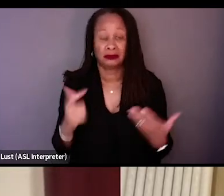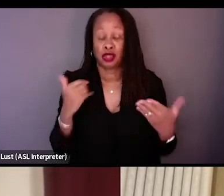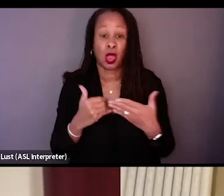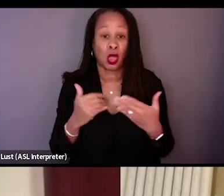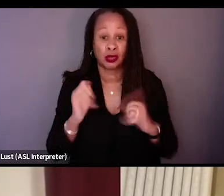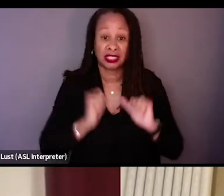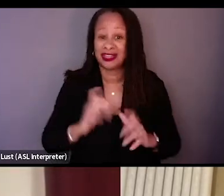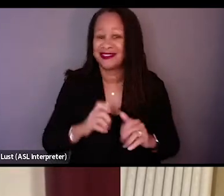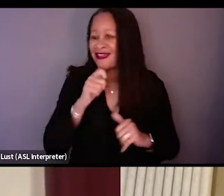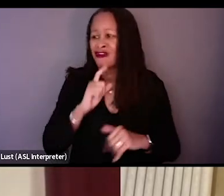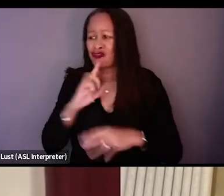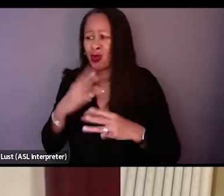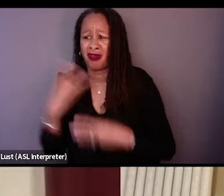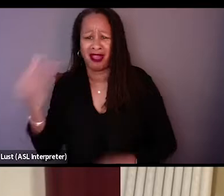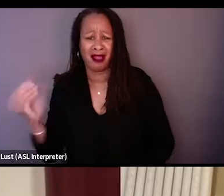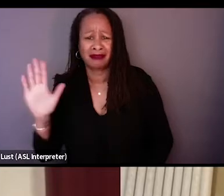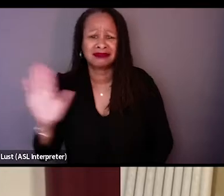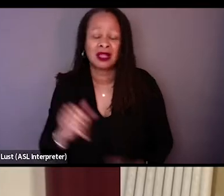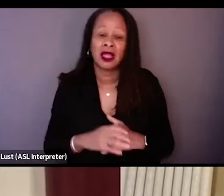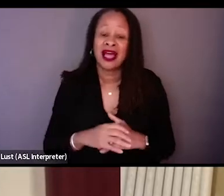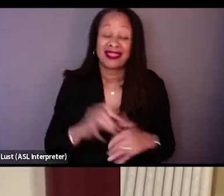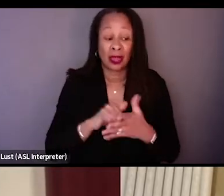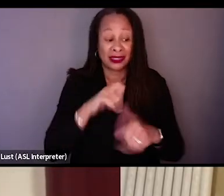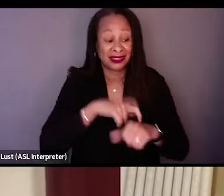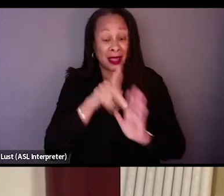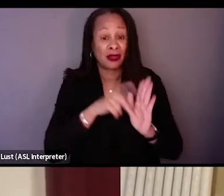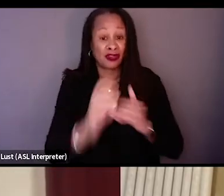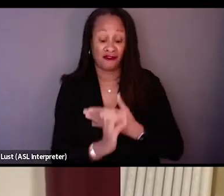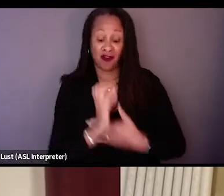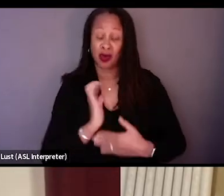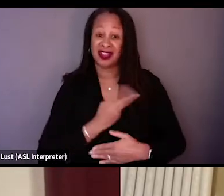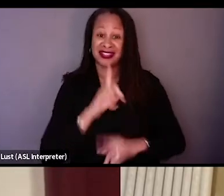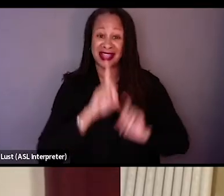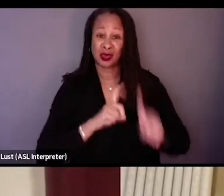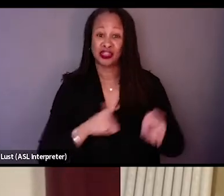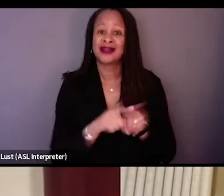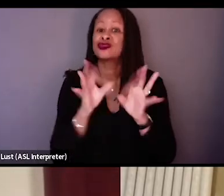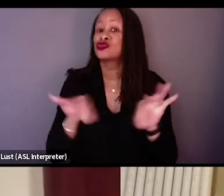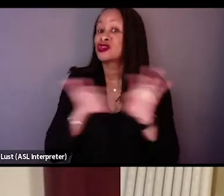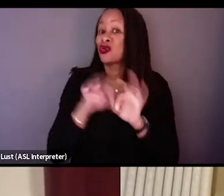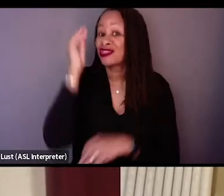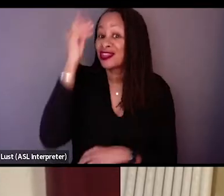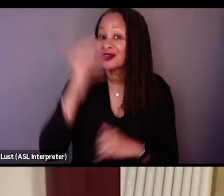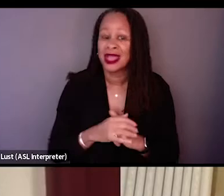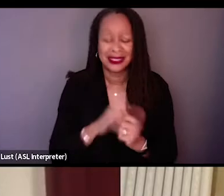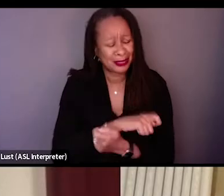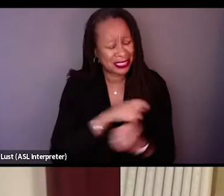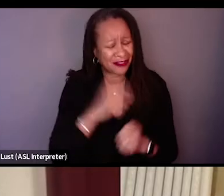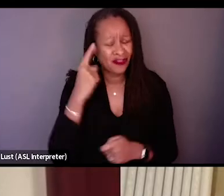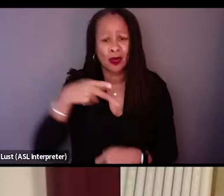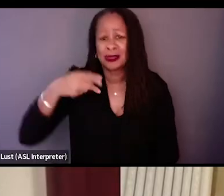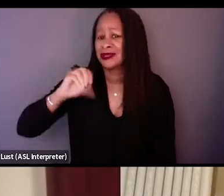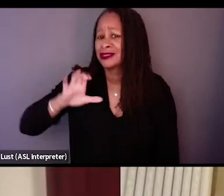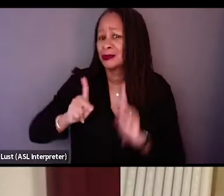real world. It was a period that forced us to ask questions. As critical thinkers, especially people of color, we're constantly